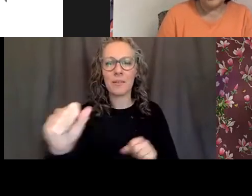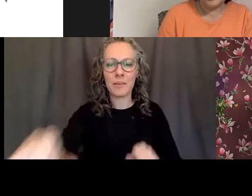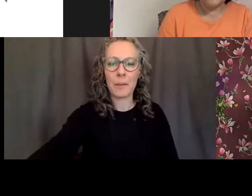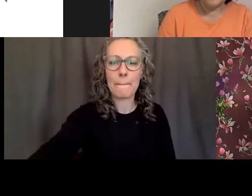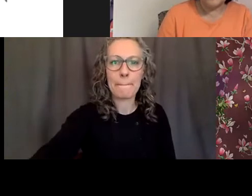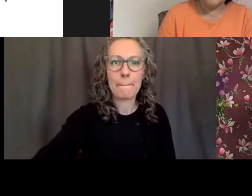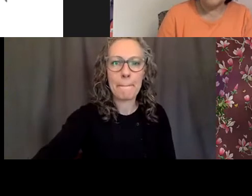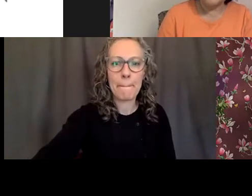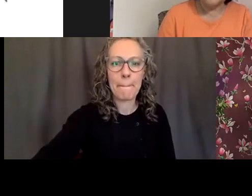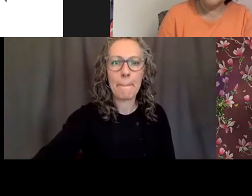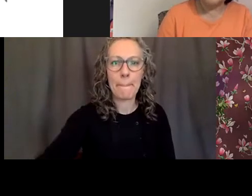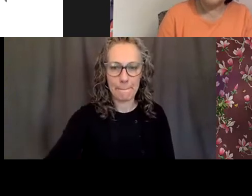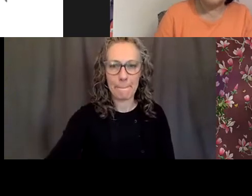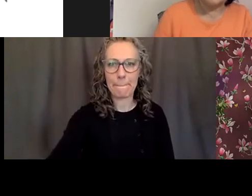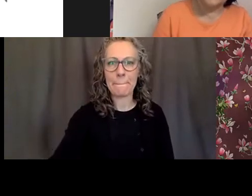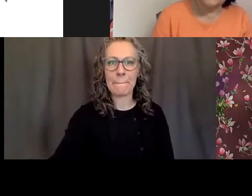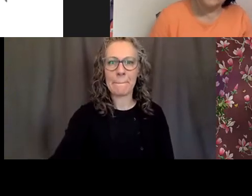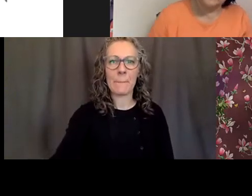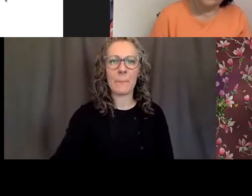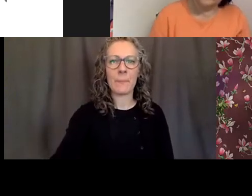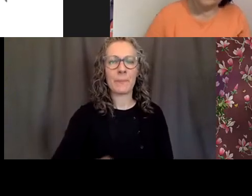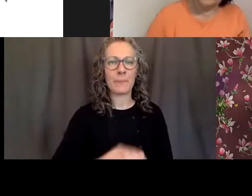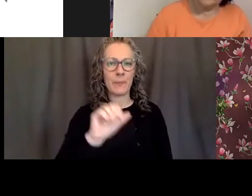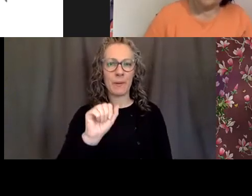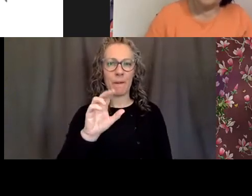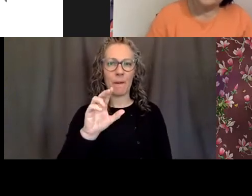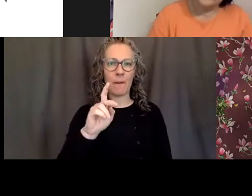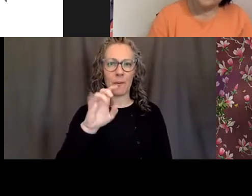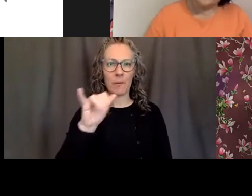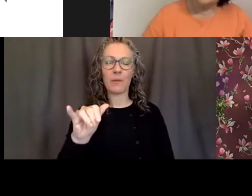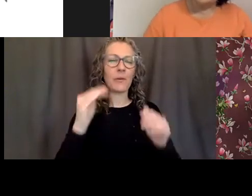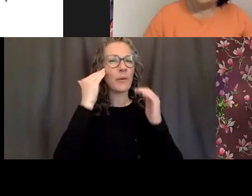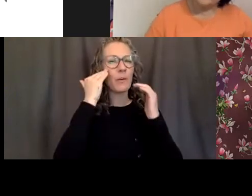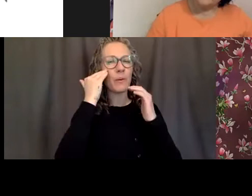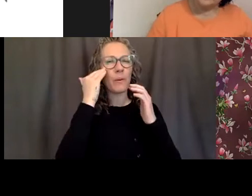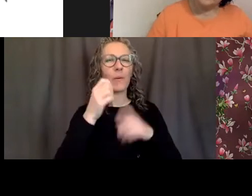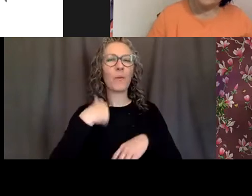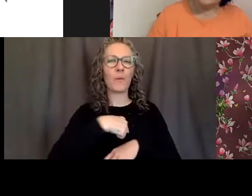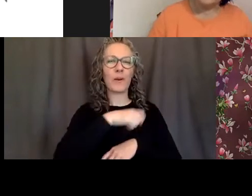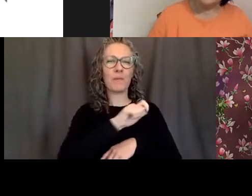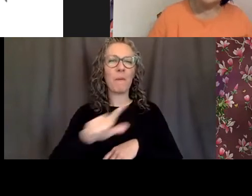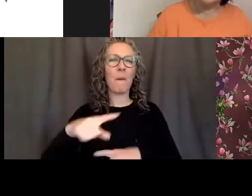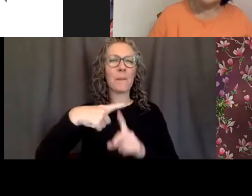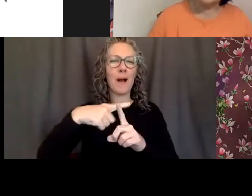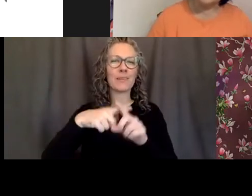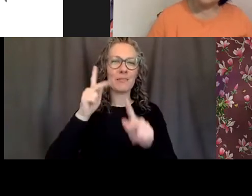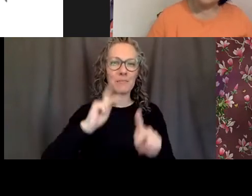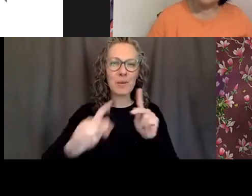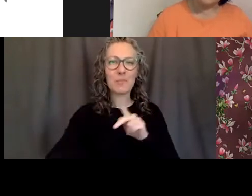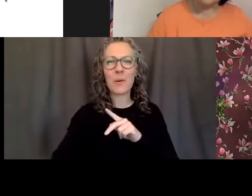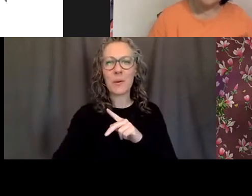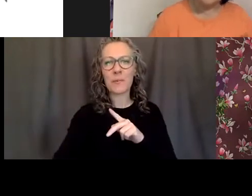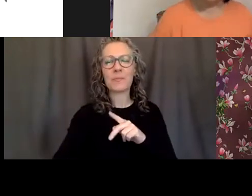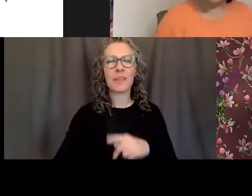So you know that you are with all of us, we're positive people, or that we're spiritually